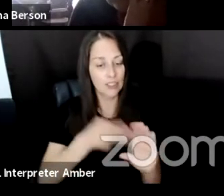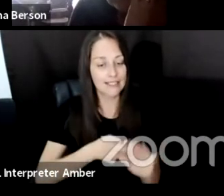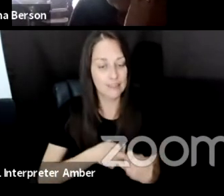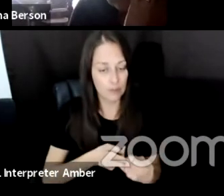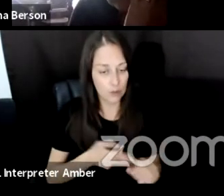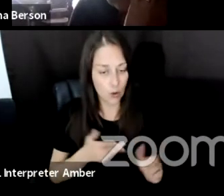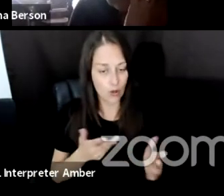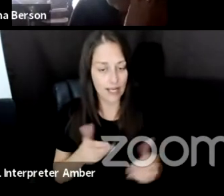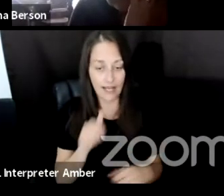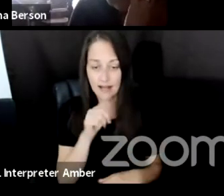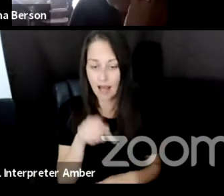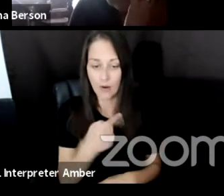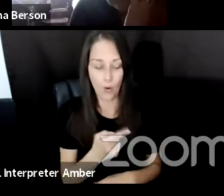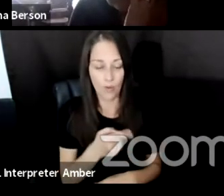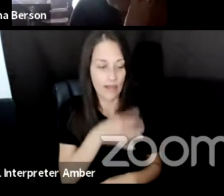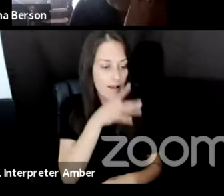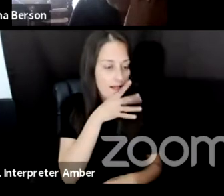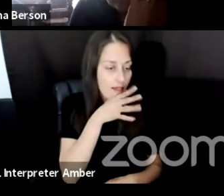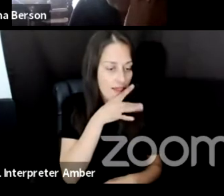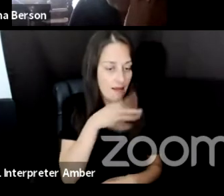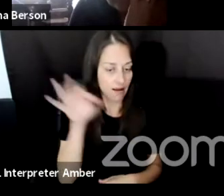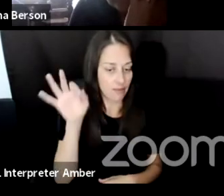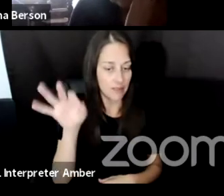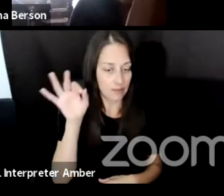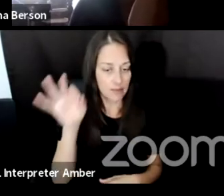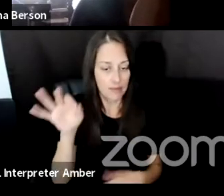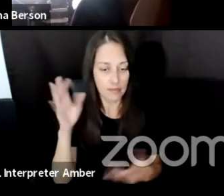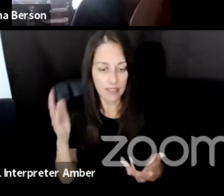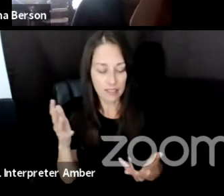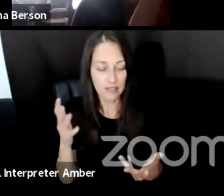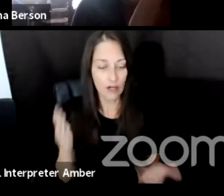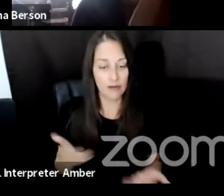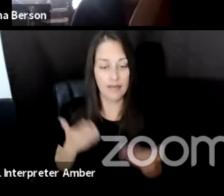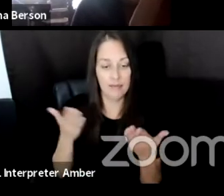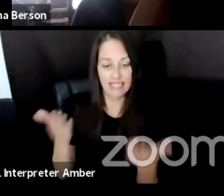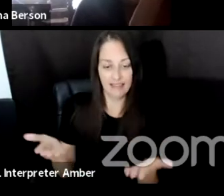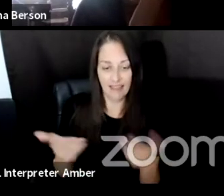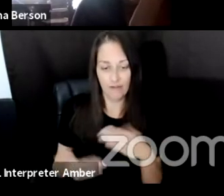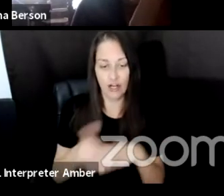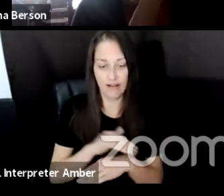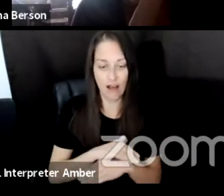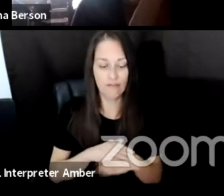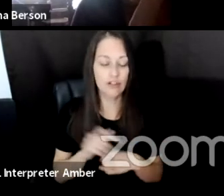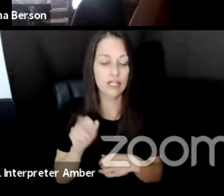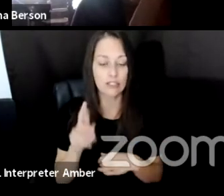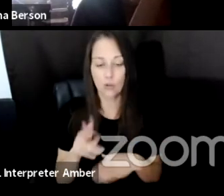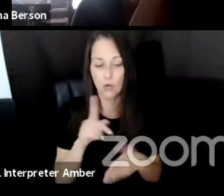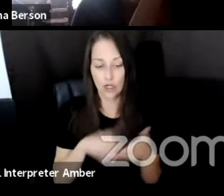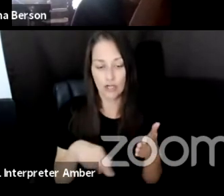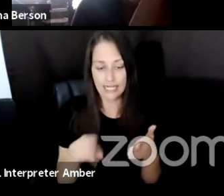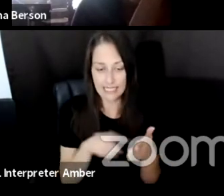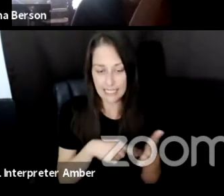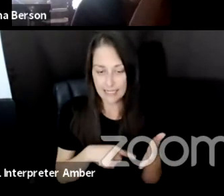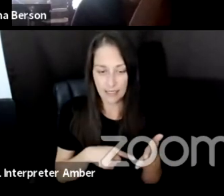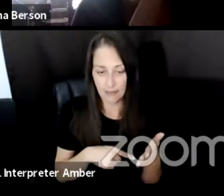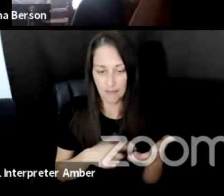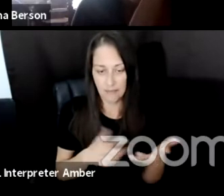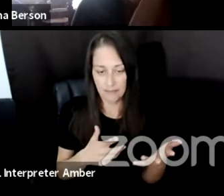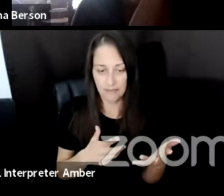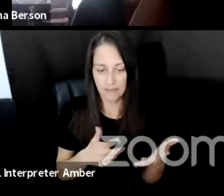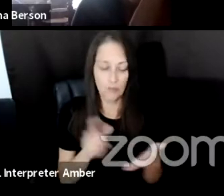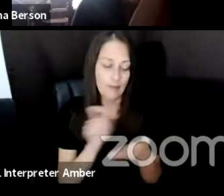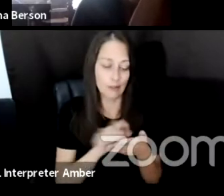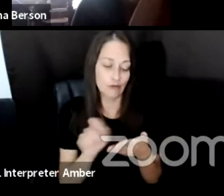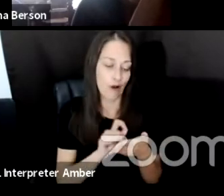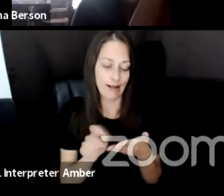one-way conversation where we are delivering some kind of coverage or some kind of criticism or some kind of write-up,